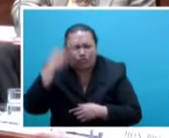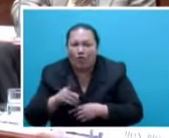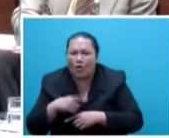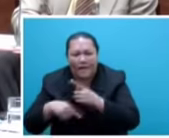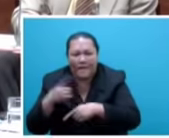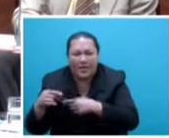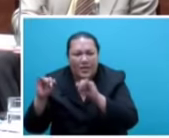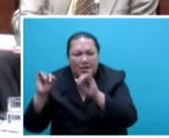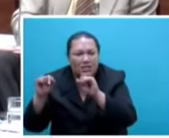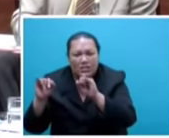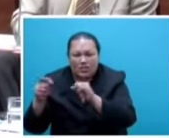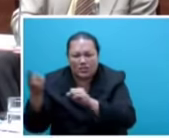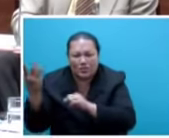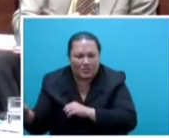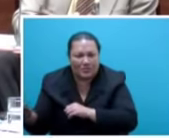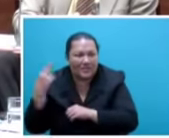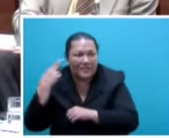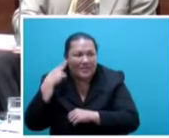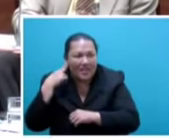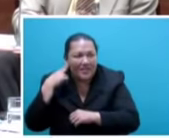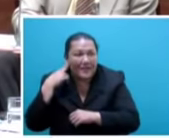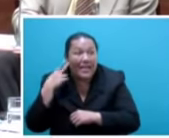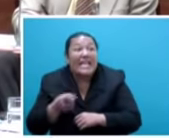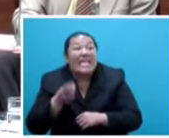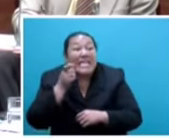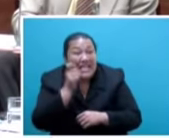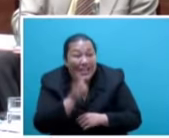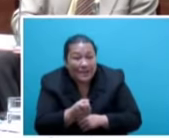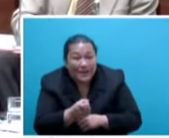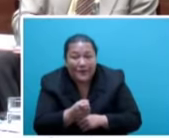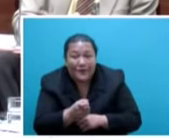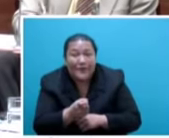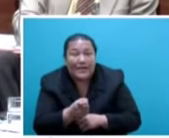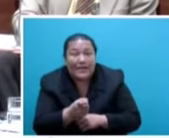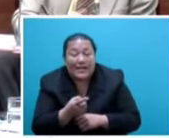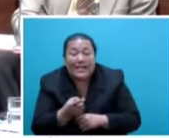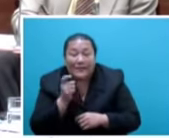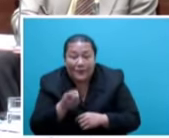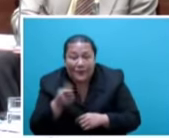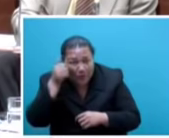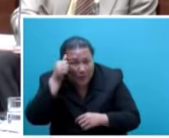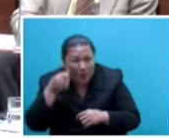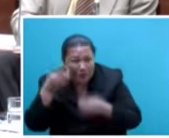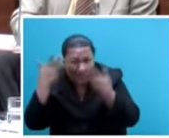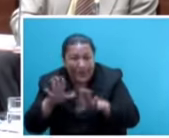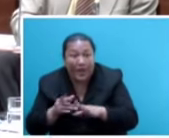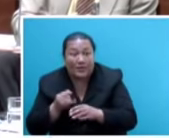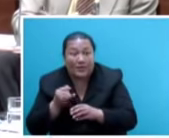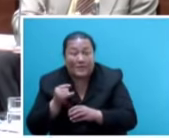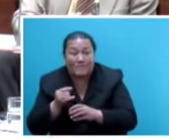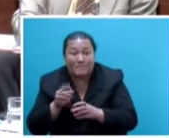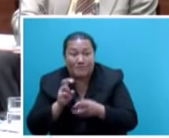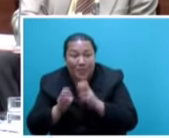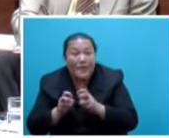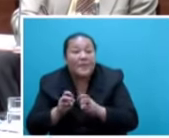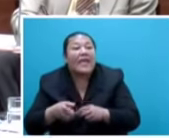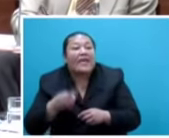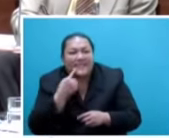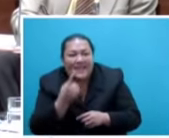across the business of government. Then tell us what is the connection between Graceroads and Cabinet. Tell us the truth about the economy. Tell us who the